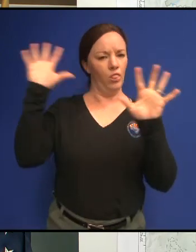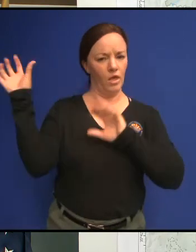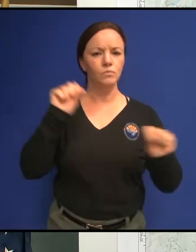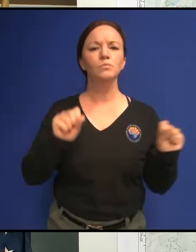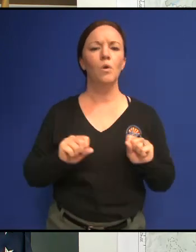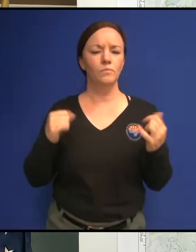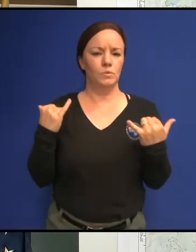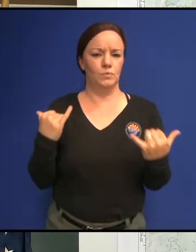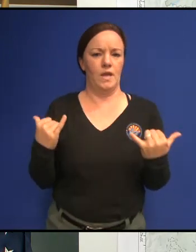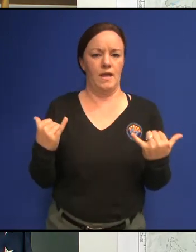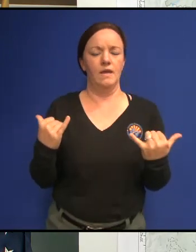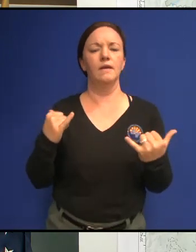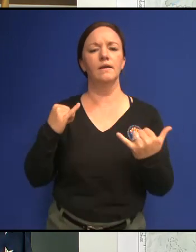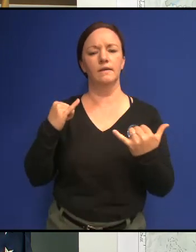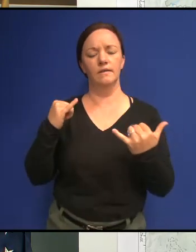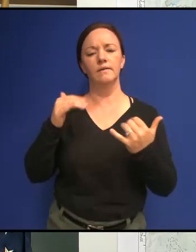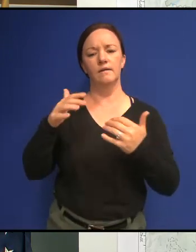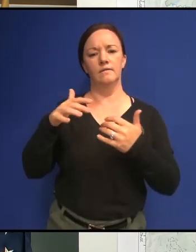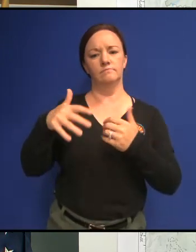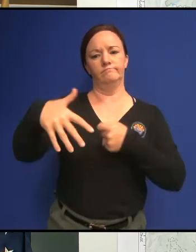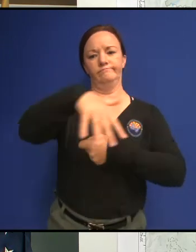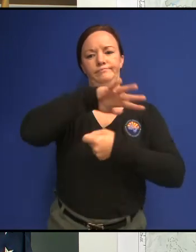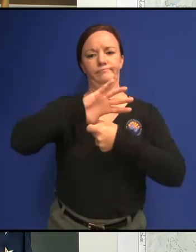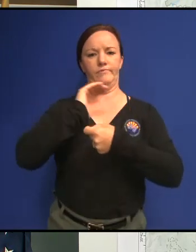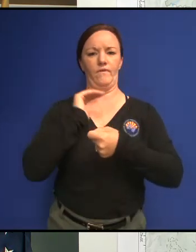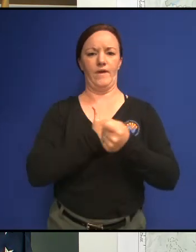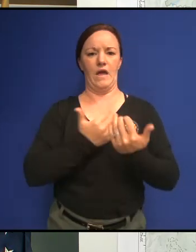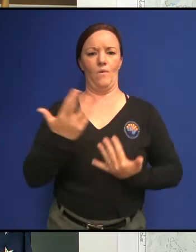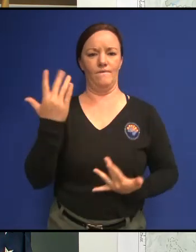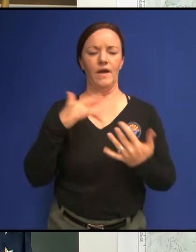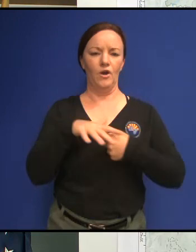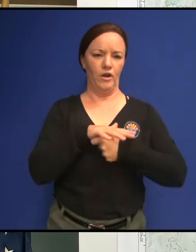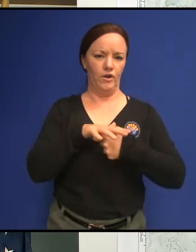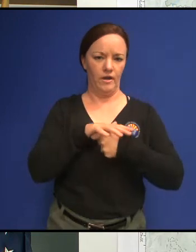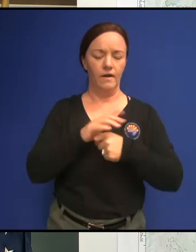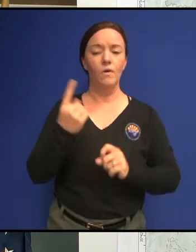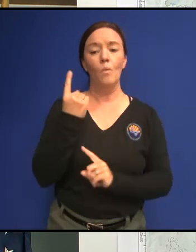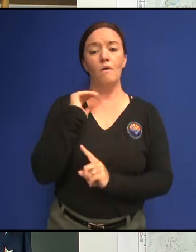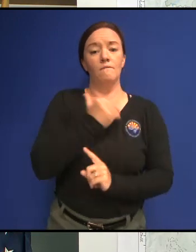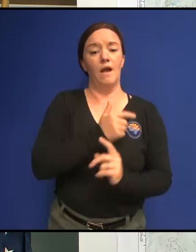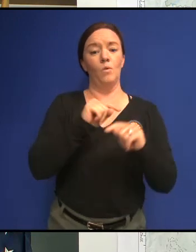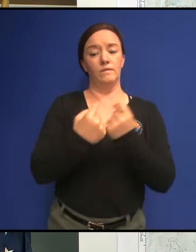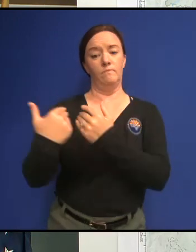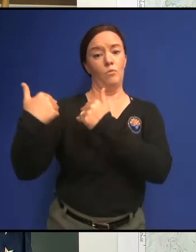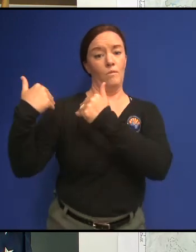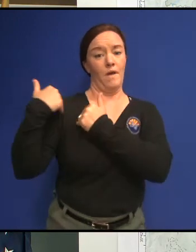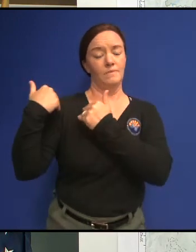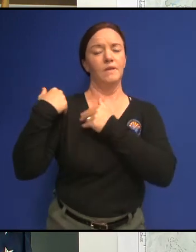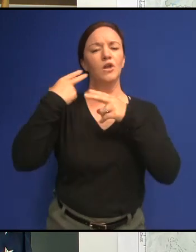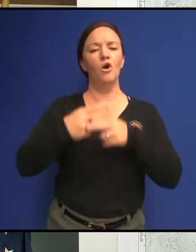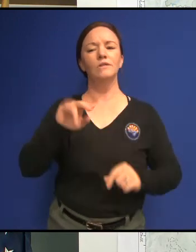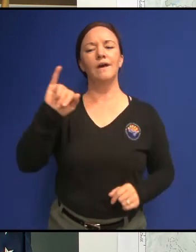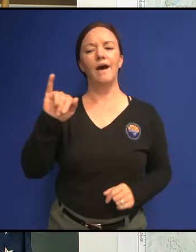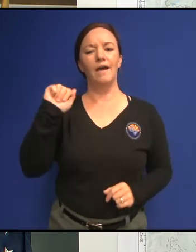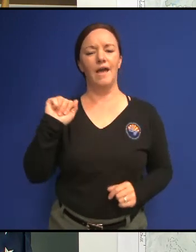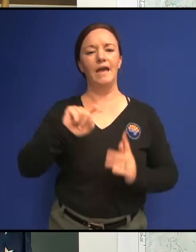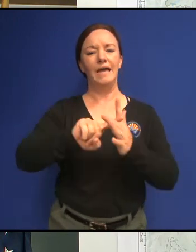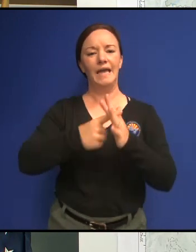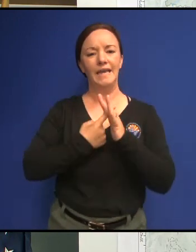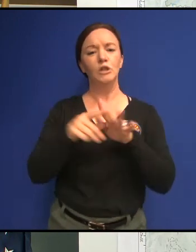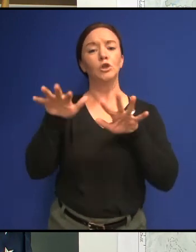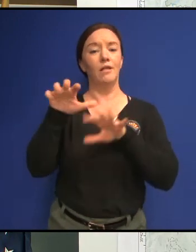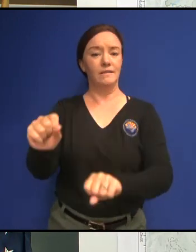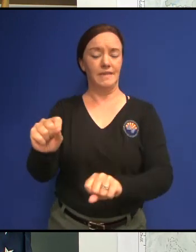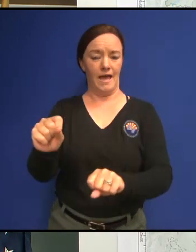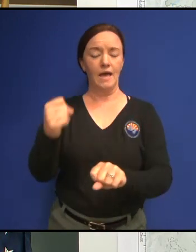over our fire area, and one of our team's responsibilities is initial attack. So we've been given an area of